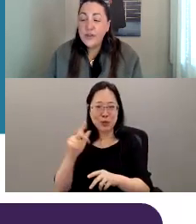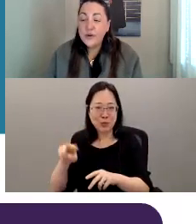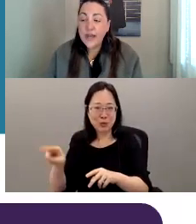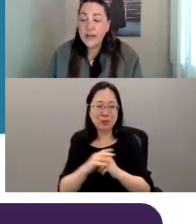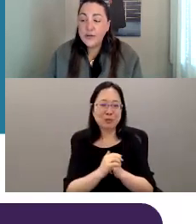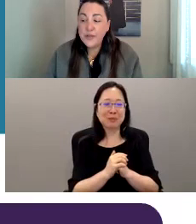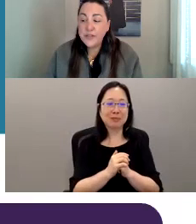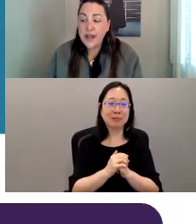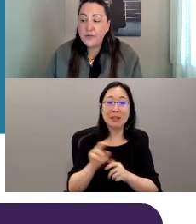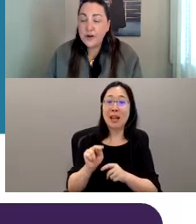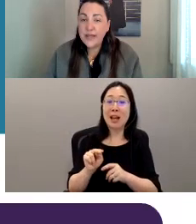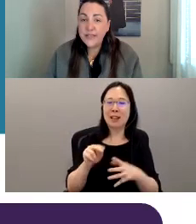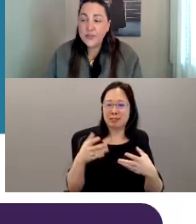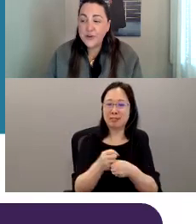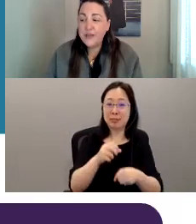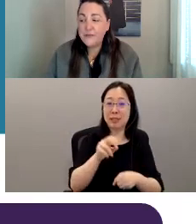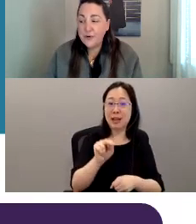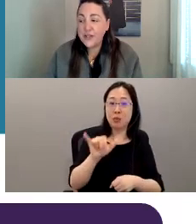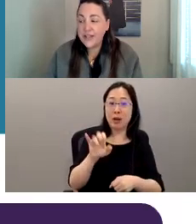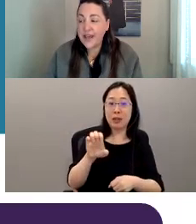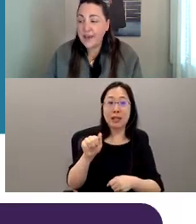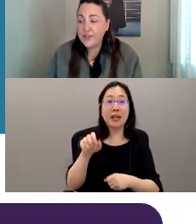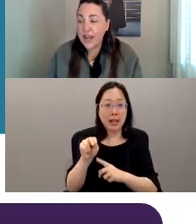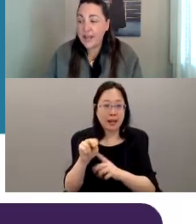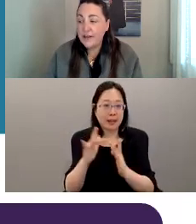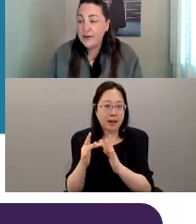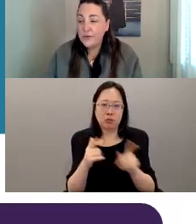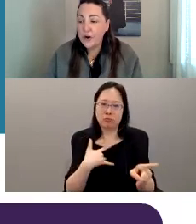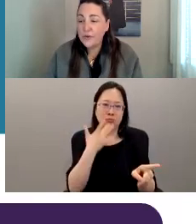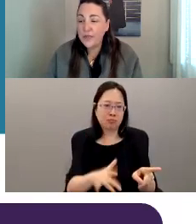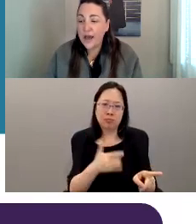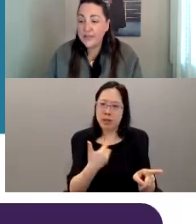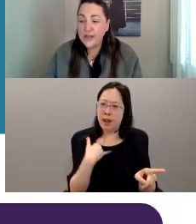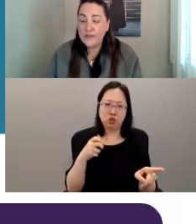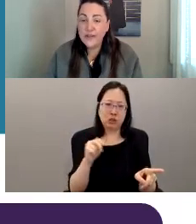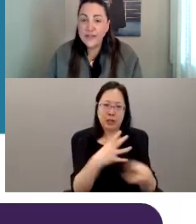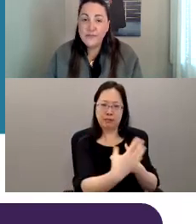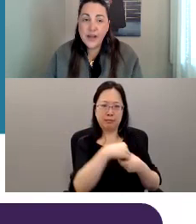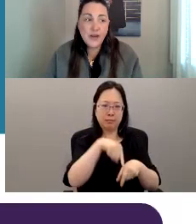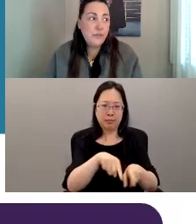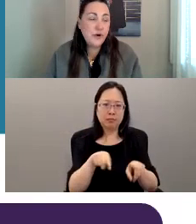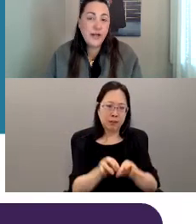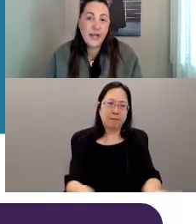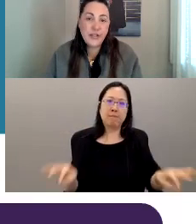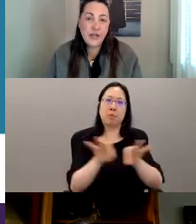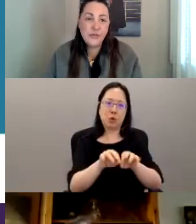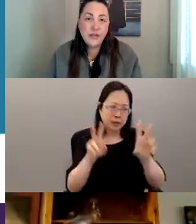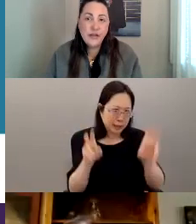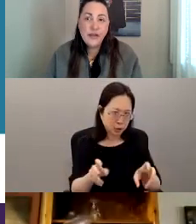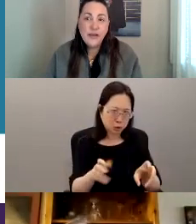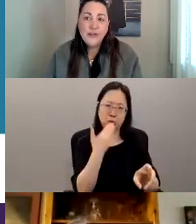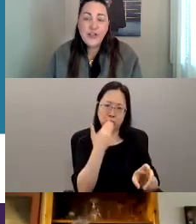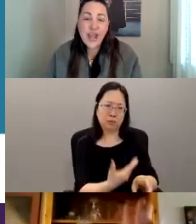The North York Elder Abuse Network is extremely fortunate to have Jane work with us on this very important